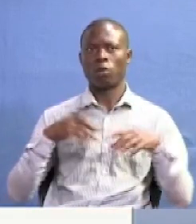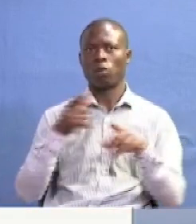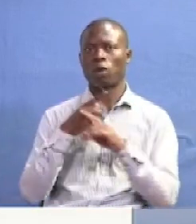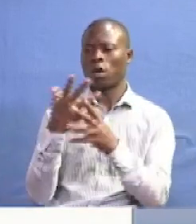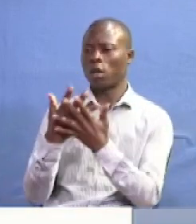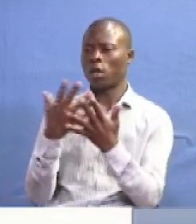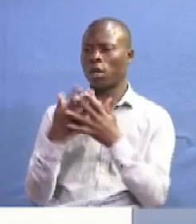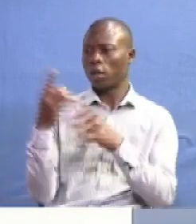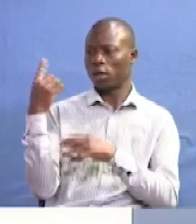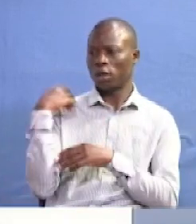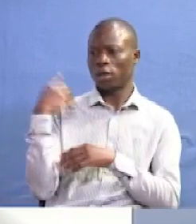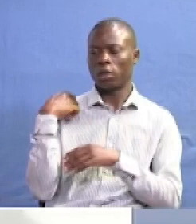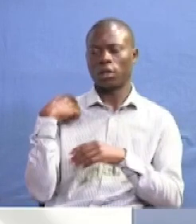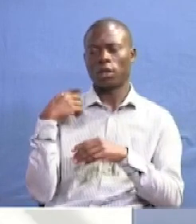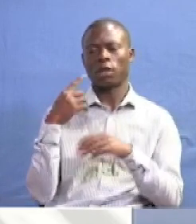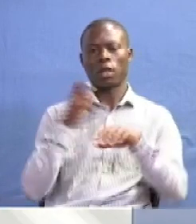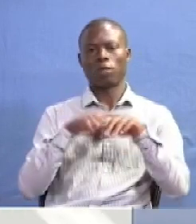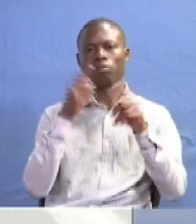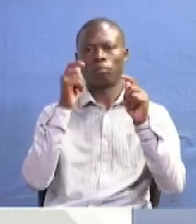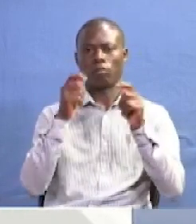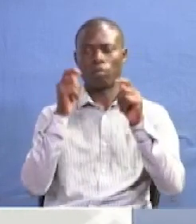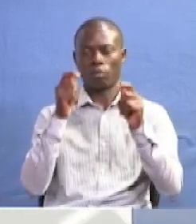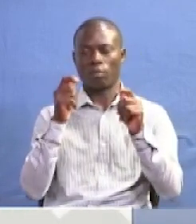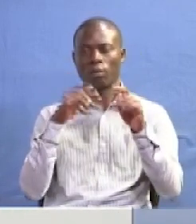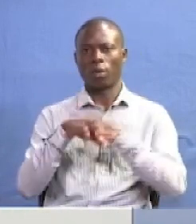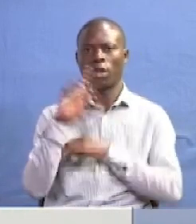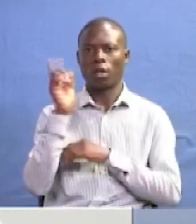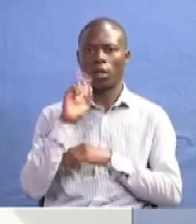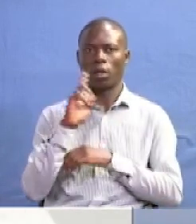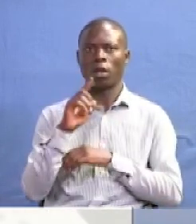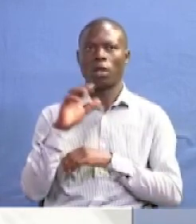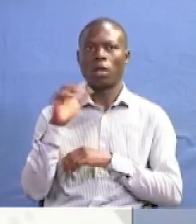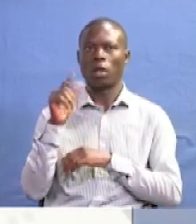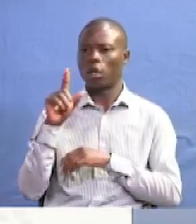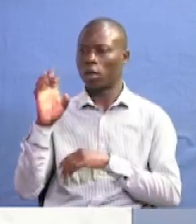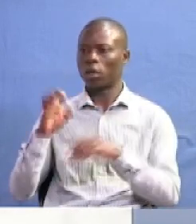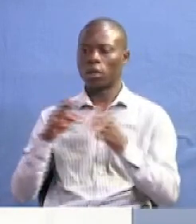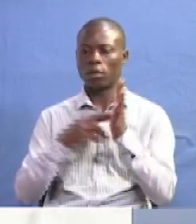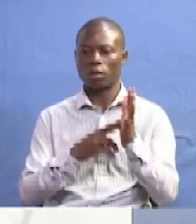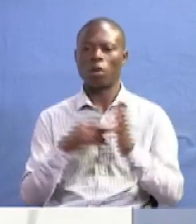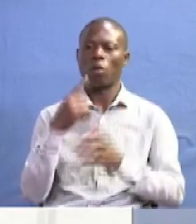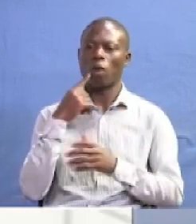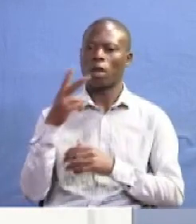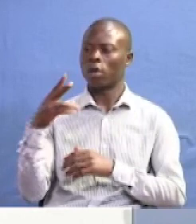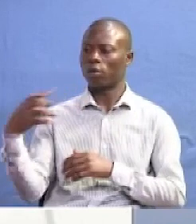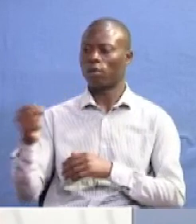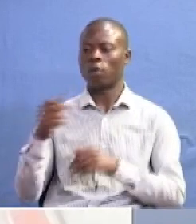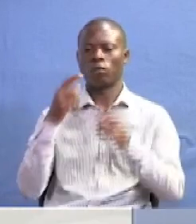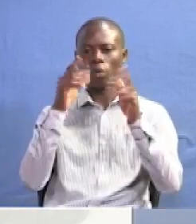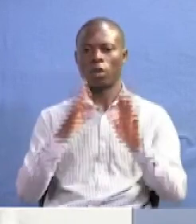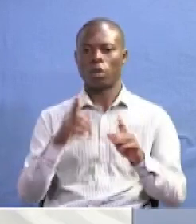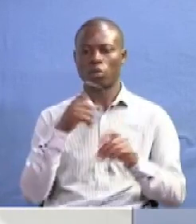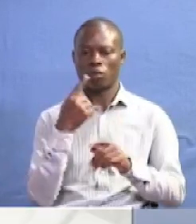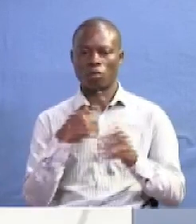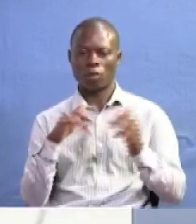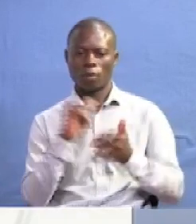arrested during yesterday's anti-government protests. In Nairobi, LSK represented 125 protesters held